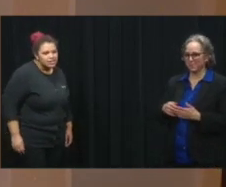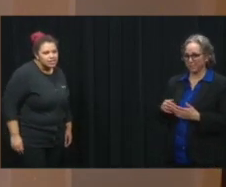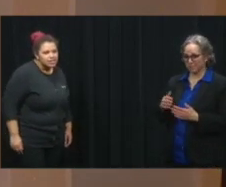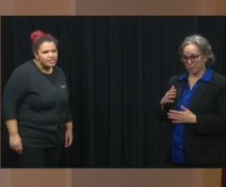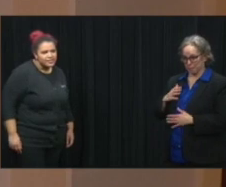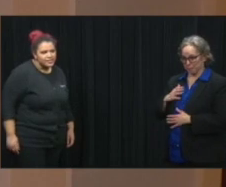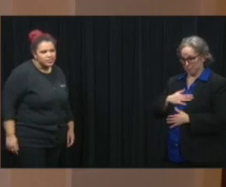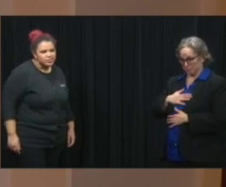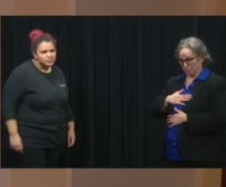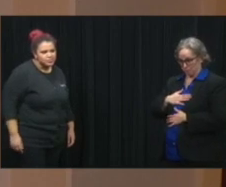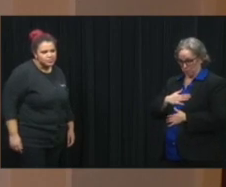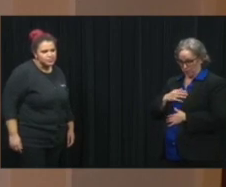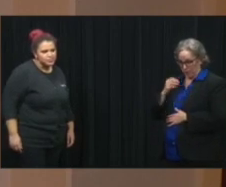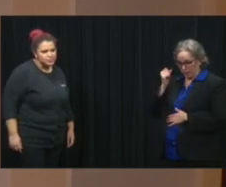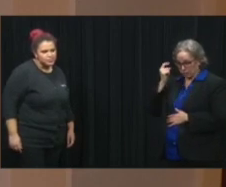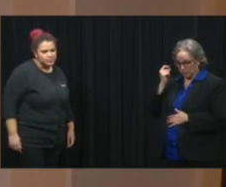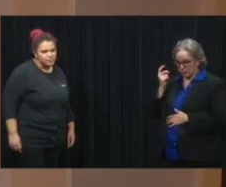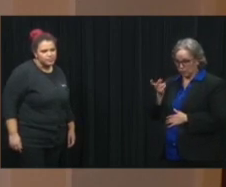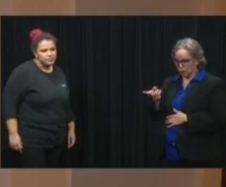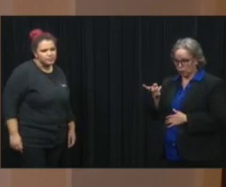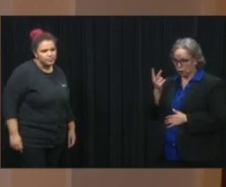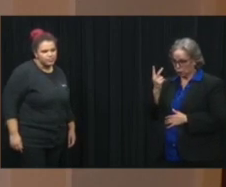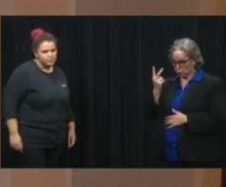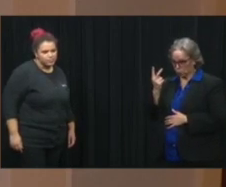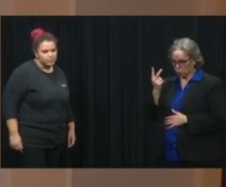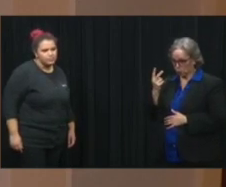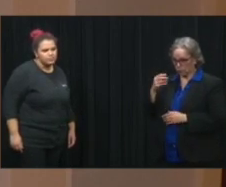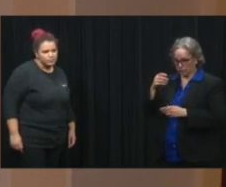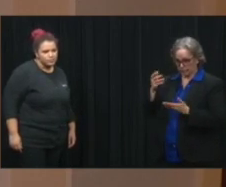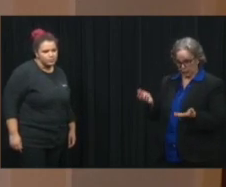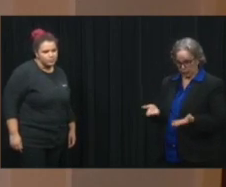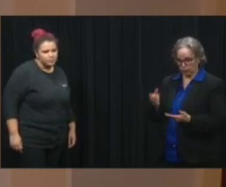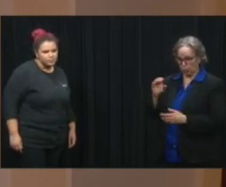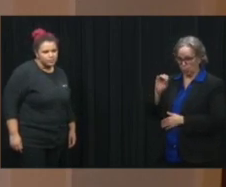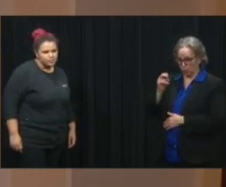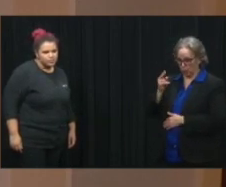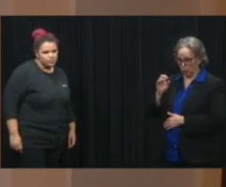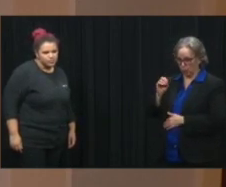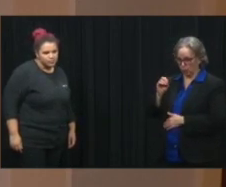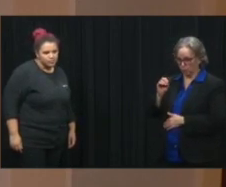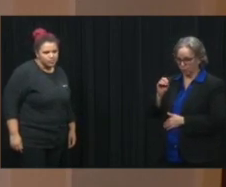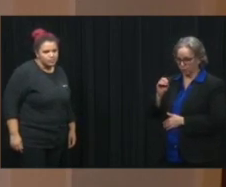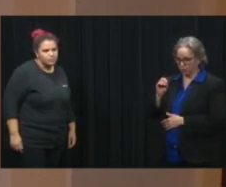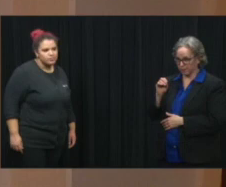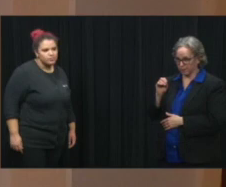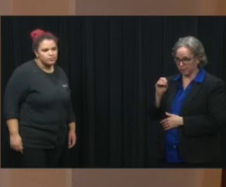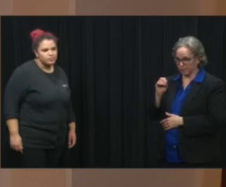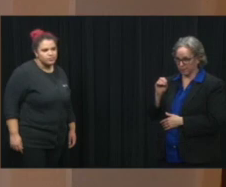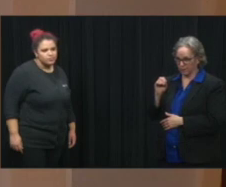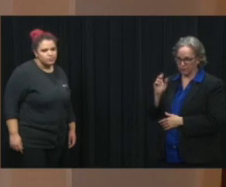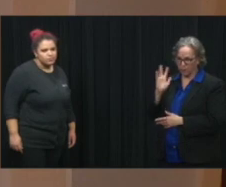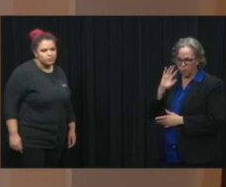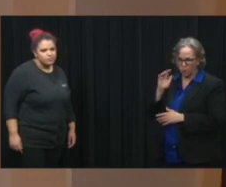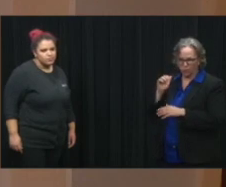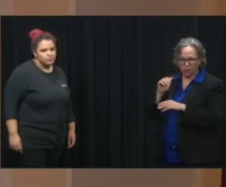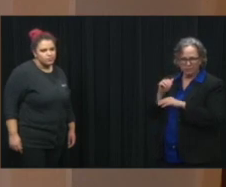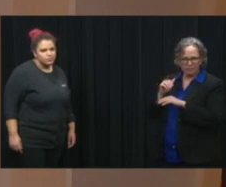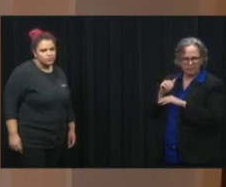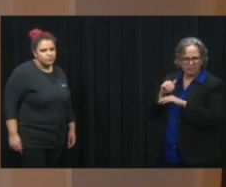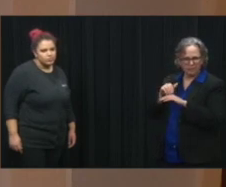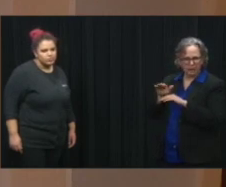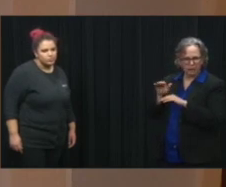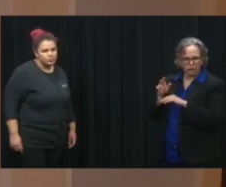2 of them in Ohio. They would also deploy 2 to New York, I believe. They would